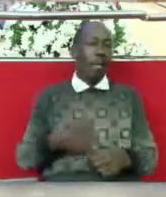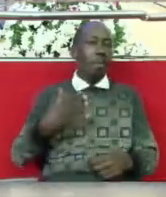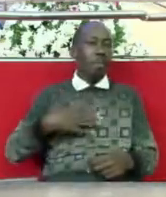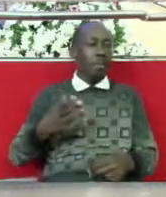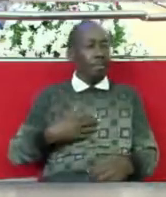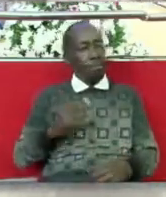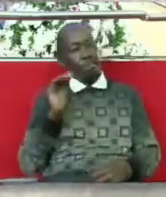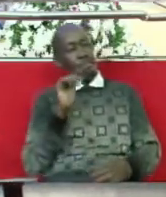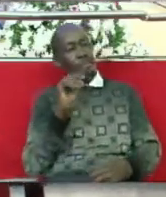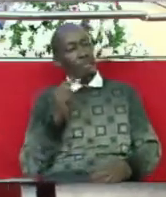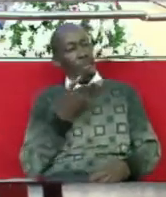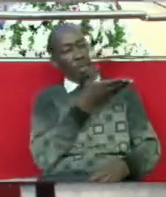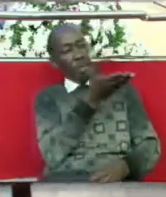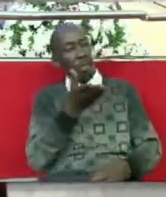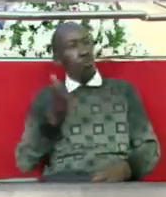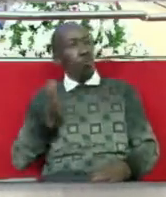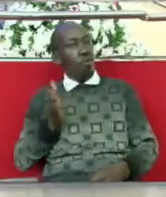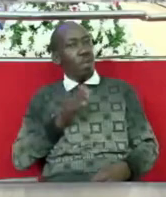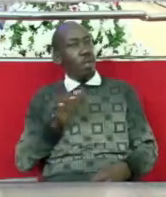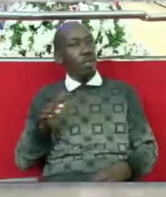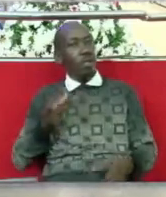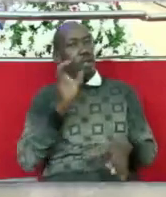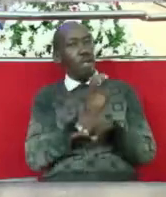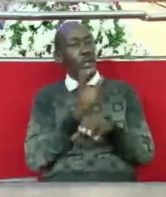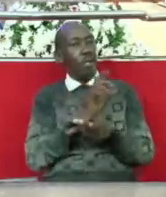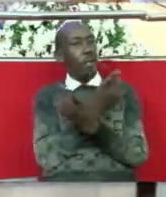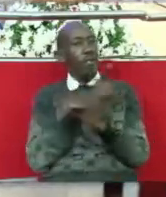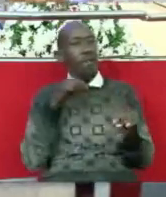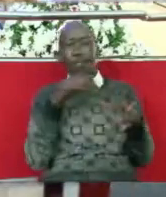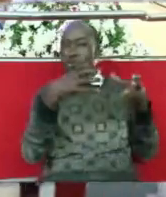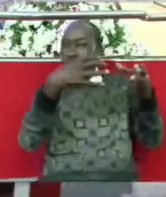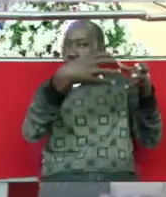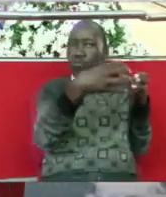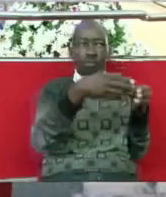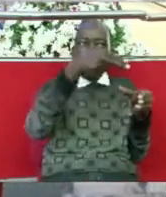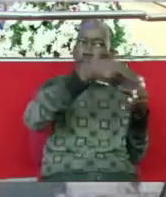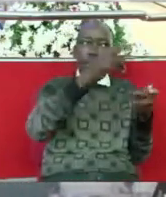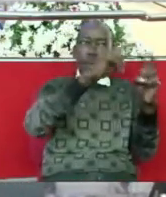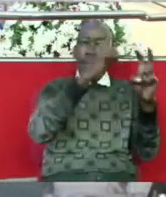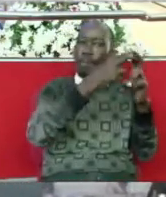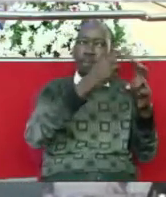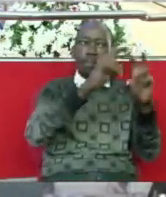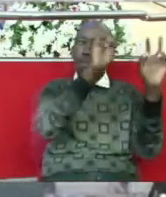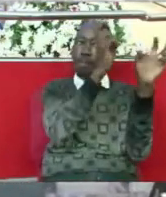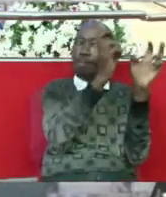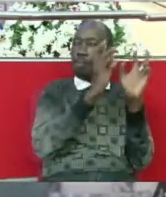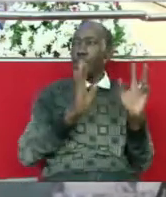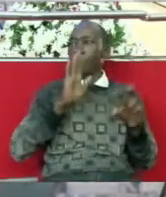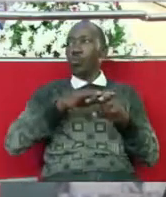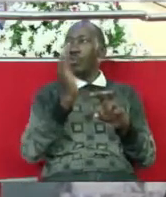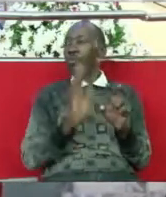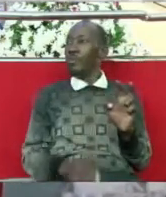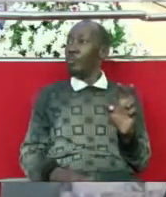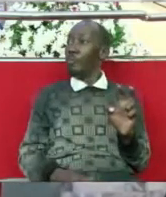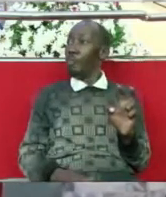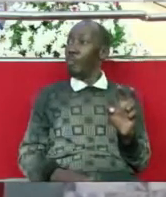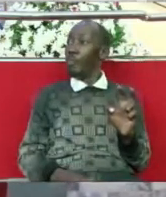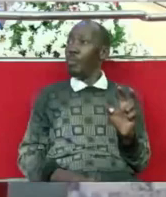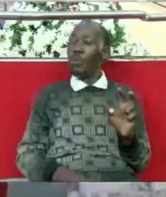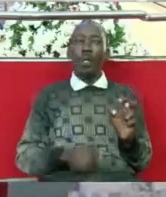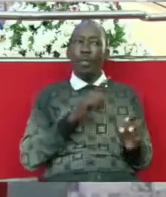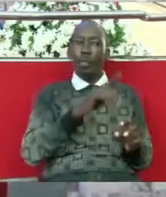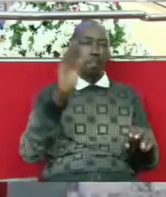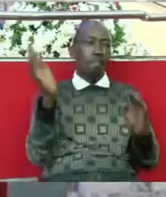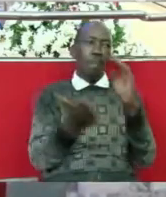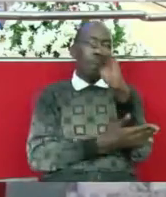wanaume wale wanawake wa pale Deliverance Church. They keep saying that those women, those men of kanisa la ukombozi. Hiyo ni sifa mbaya